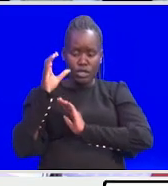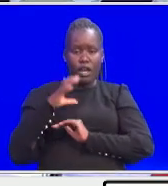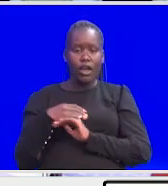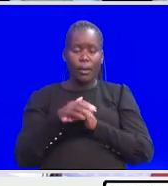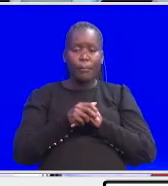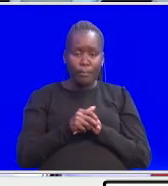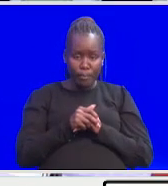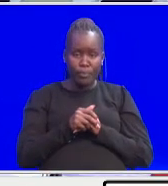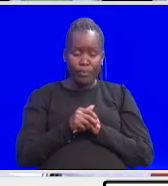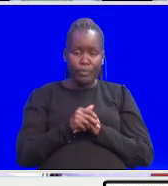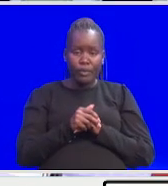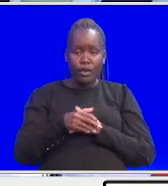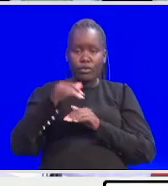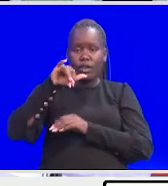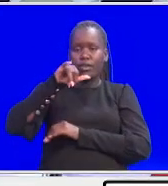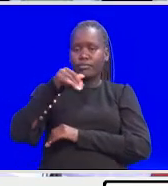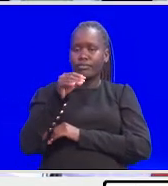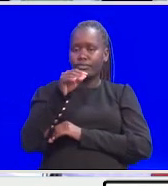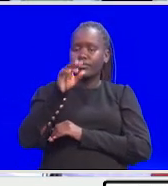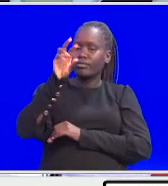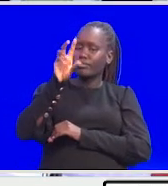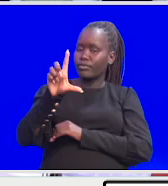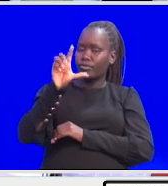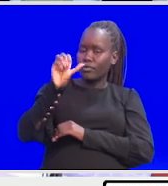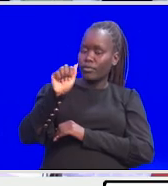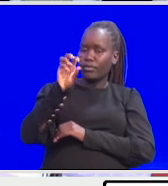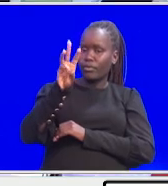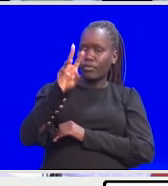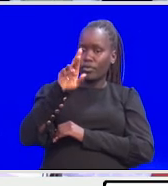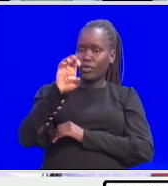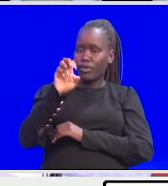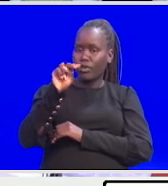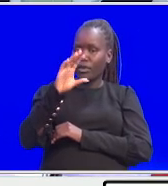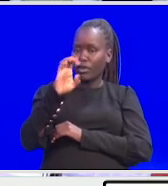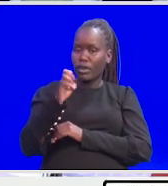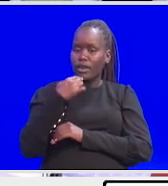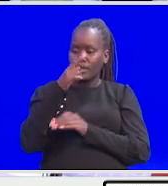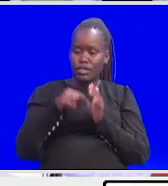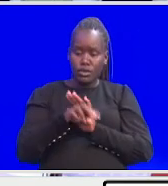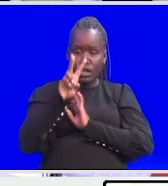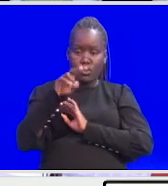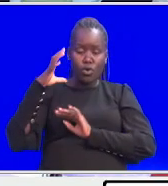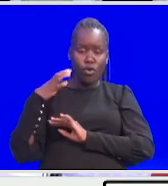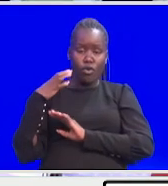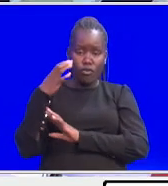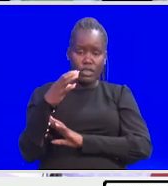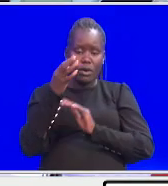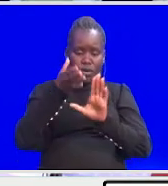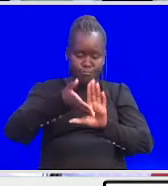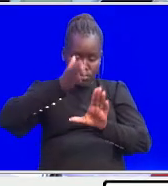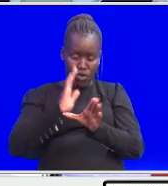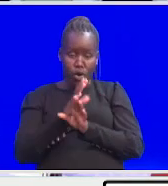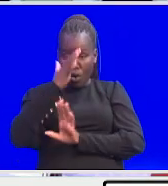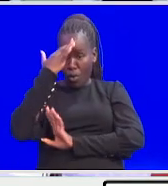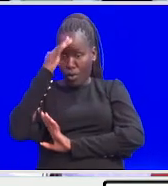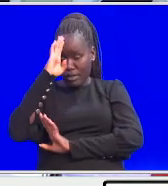Milimani-based High Court Judge Lawrence Mugambi. CJ Koome claims the two officers were withdrawn on Sunday after